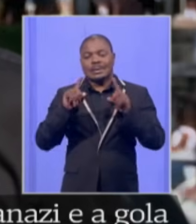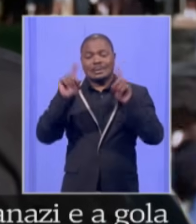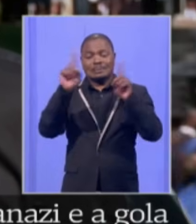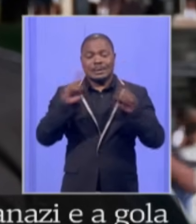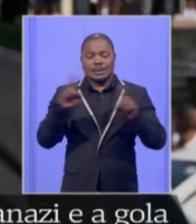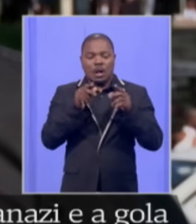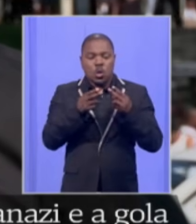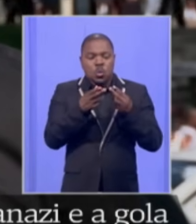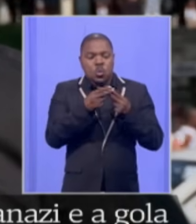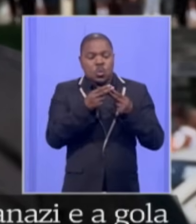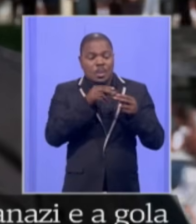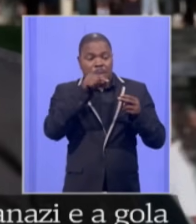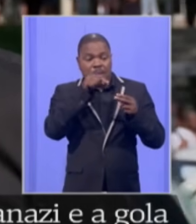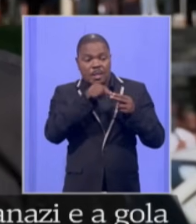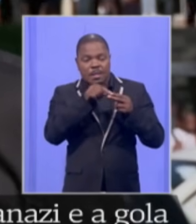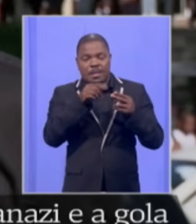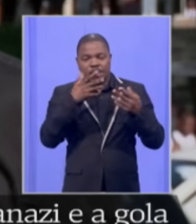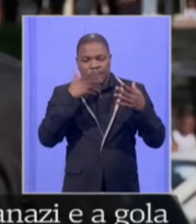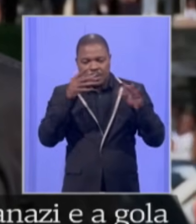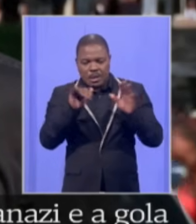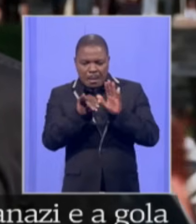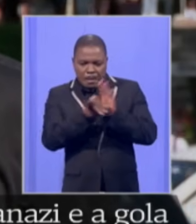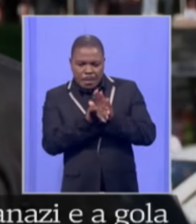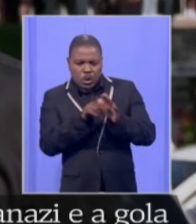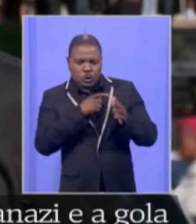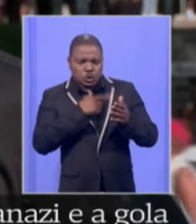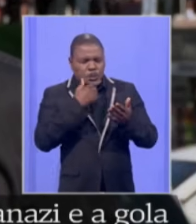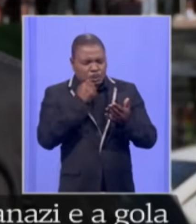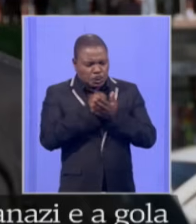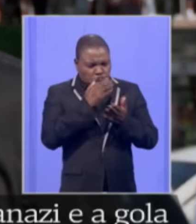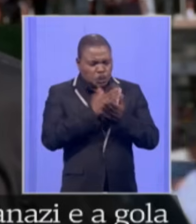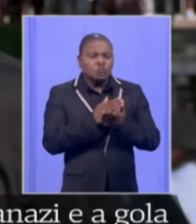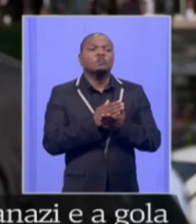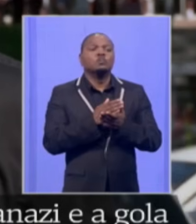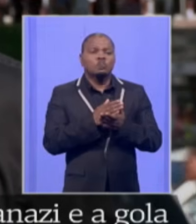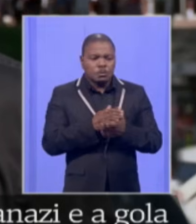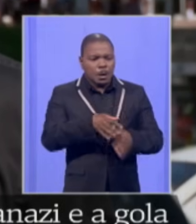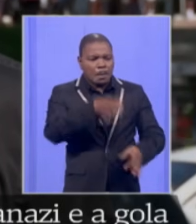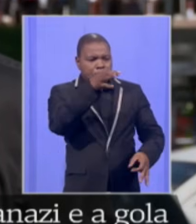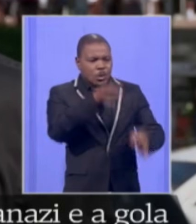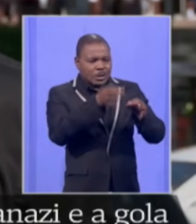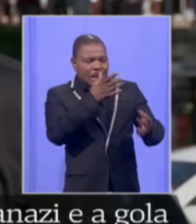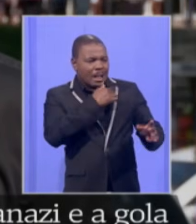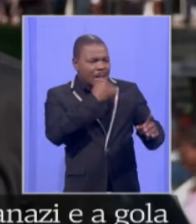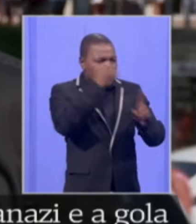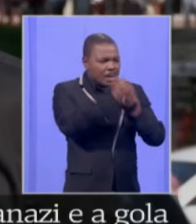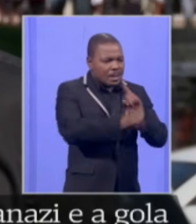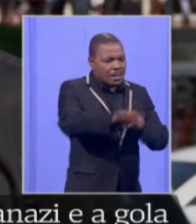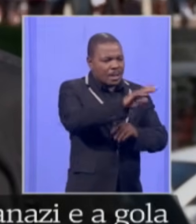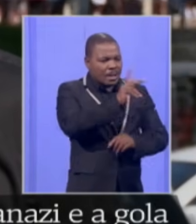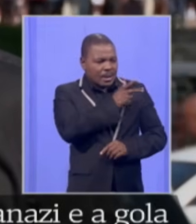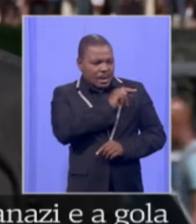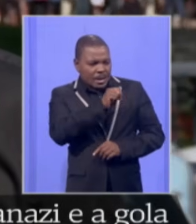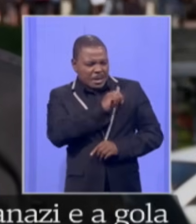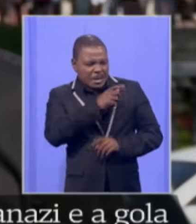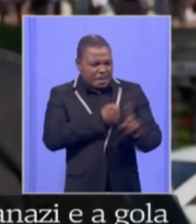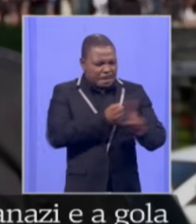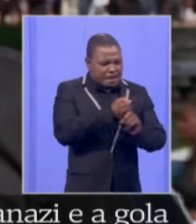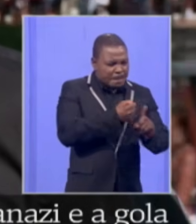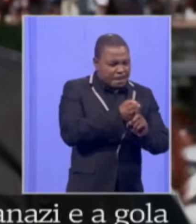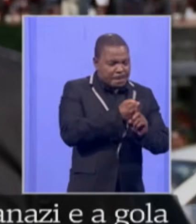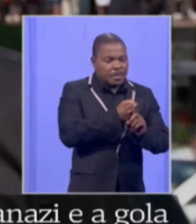unit that was identified to deal decisively with political killings in KZN, which is very